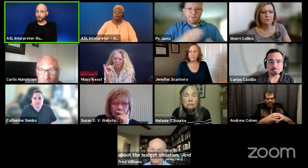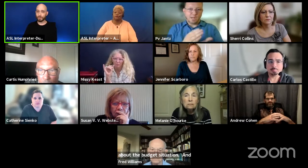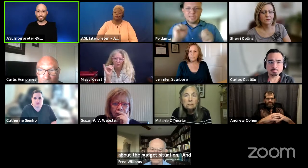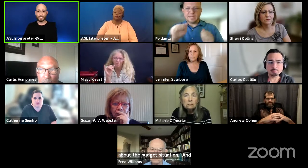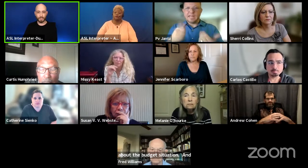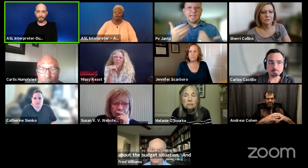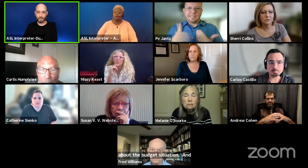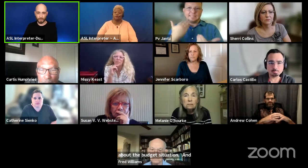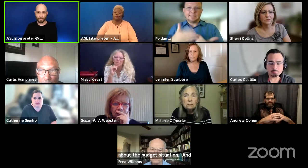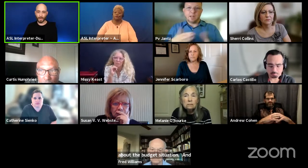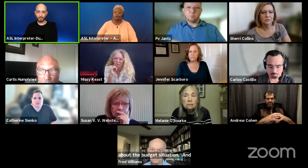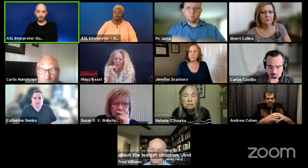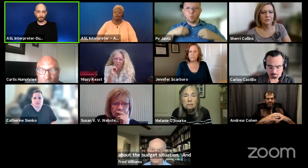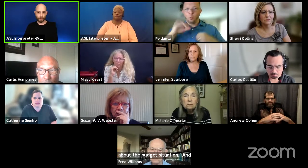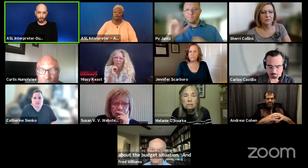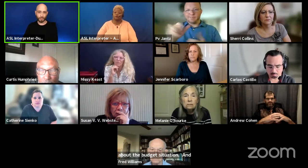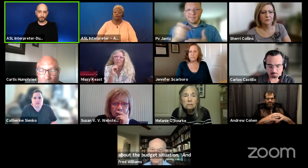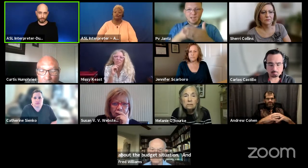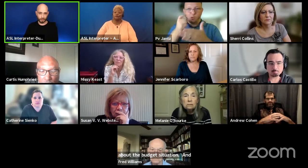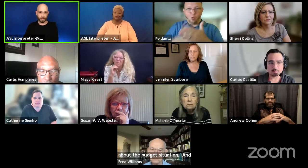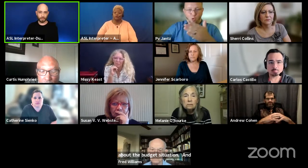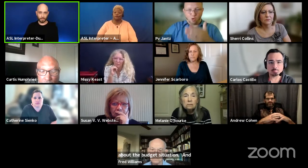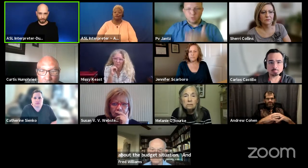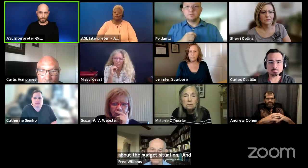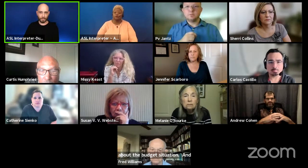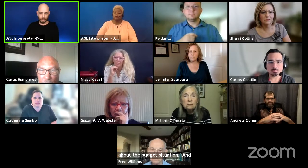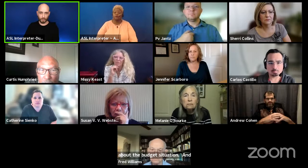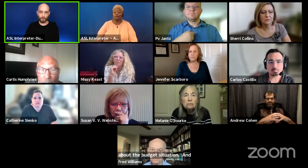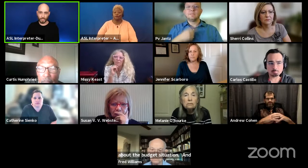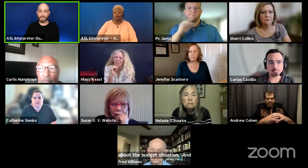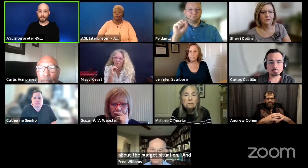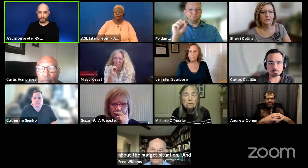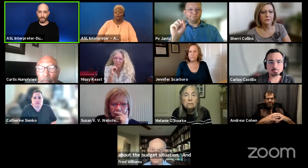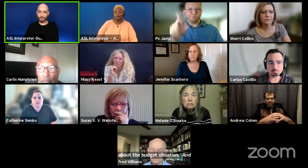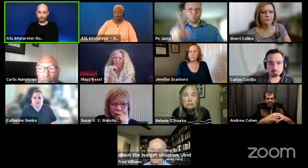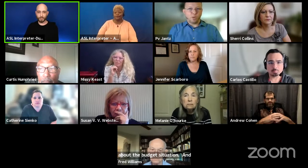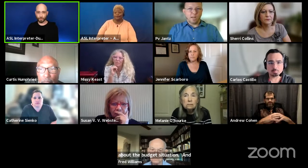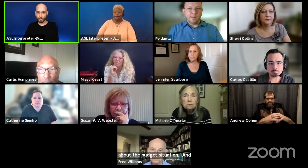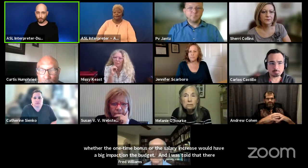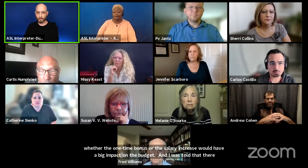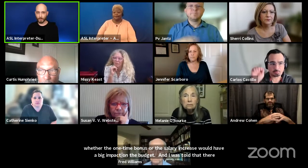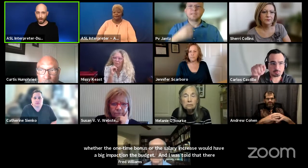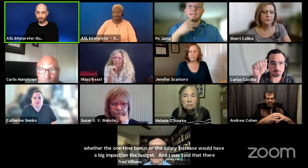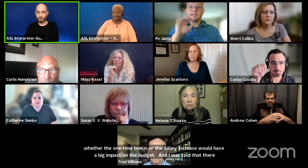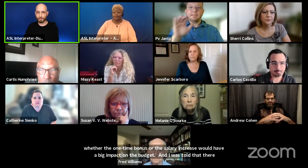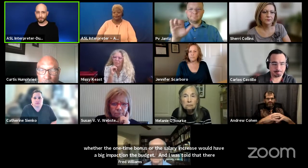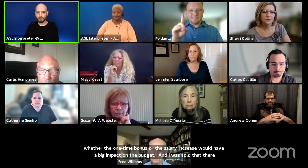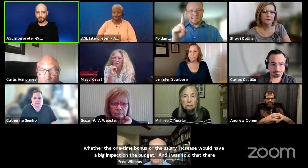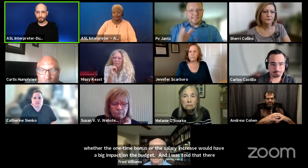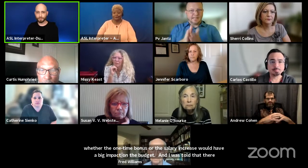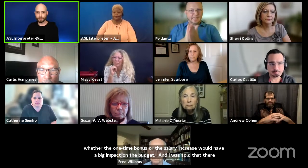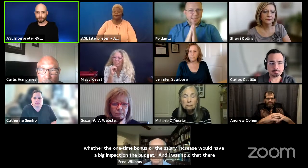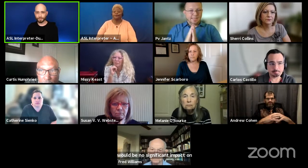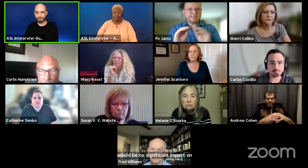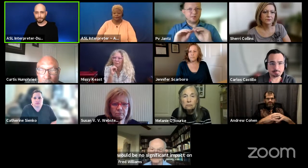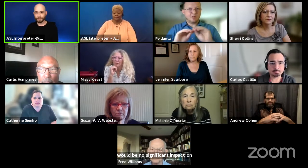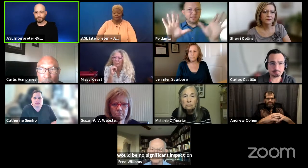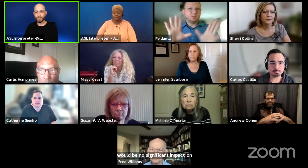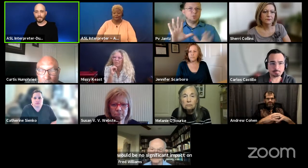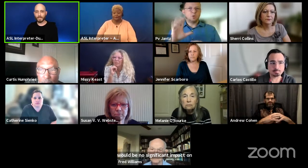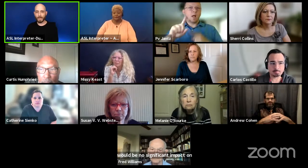that there would be no significant impact on the budget. It'll be easy for the agency to absorb the cost.